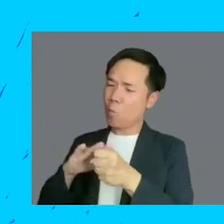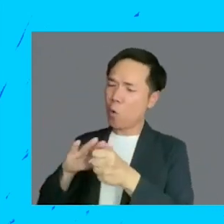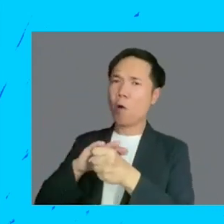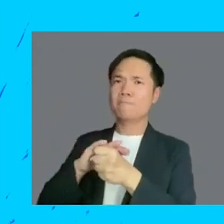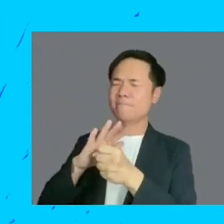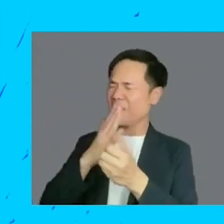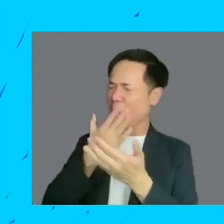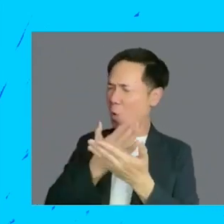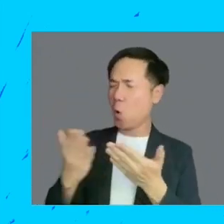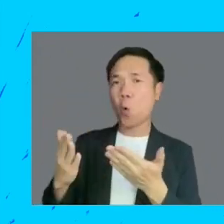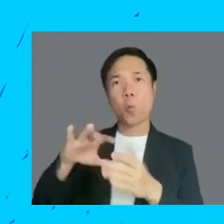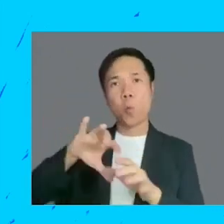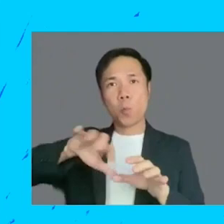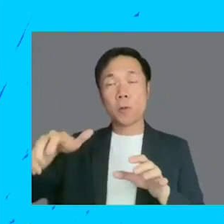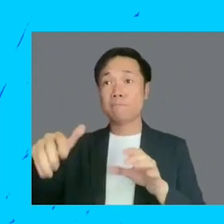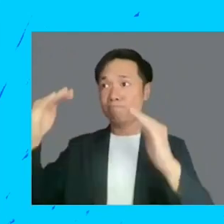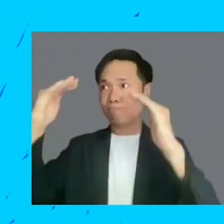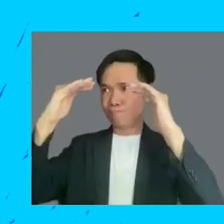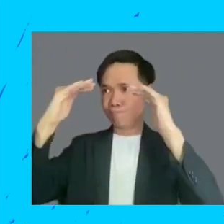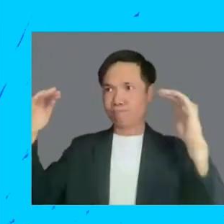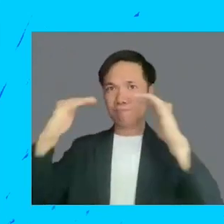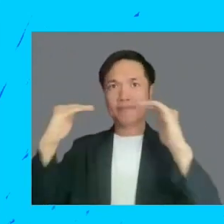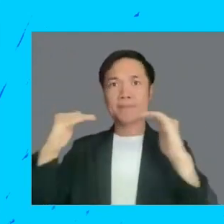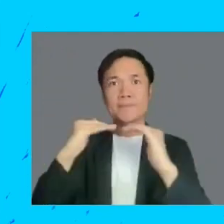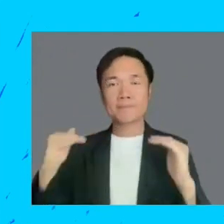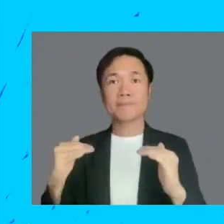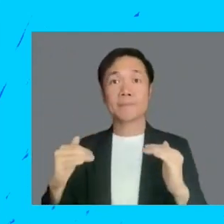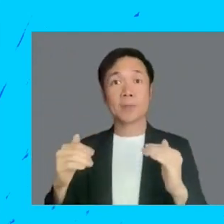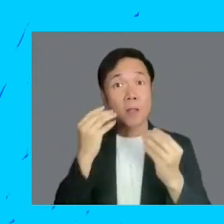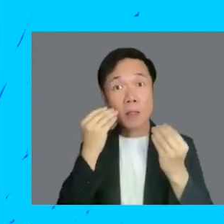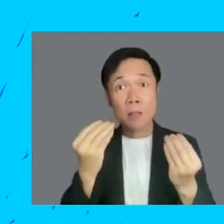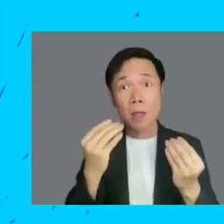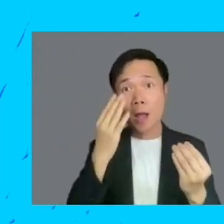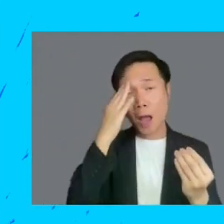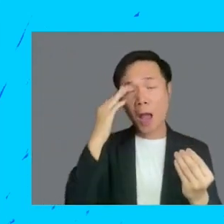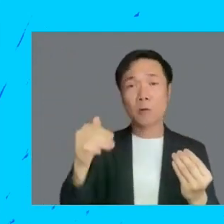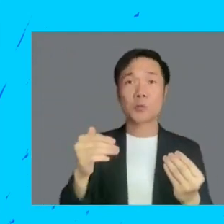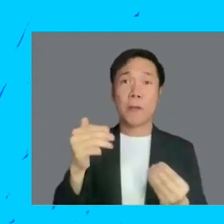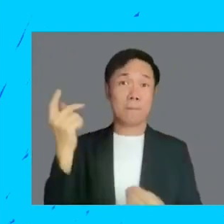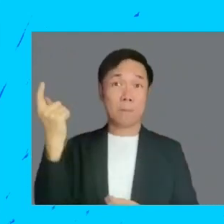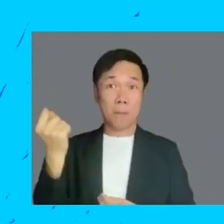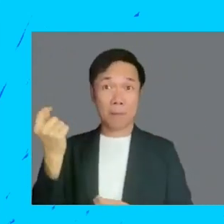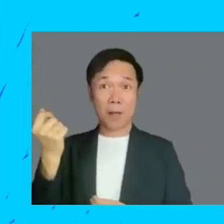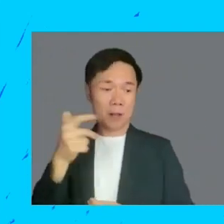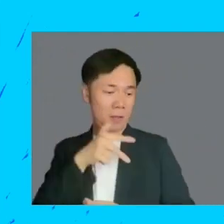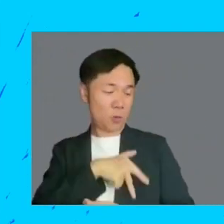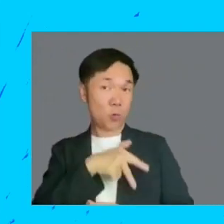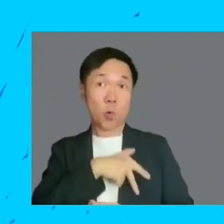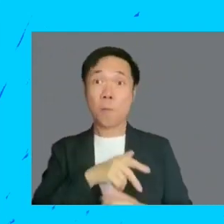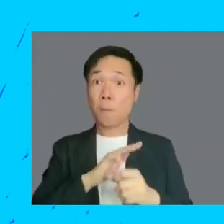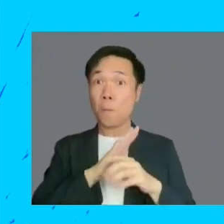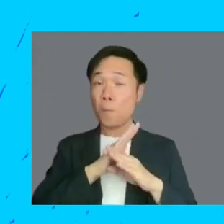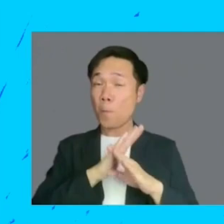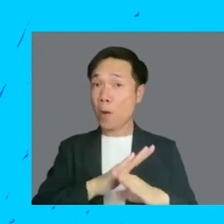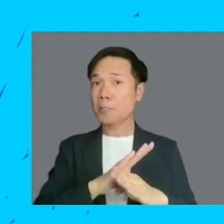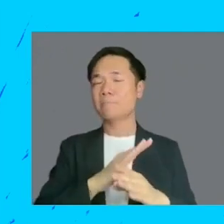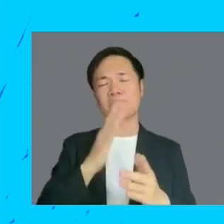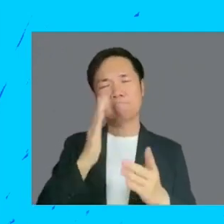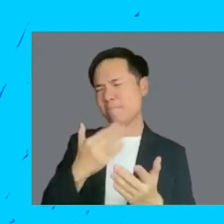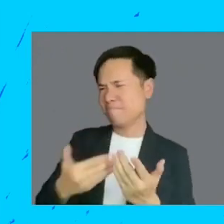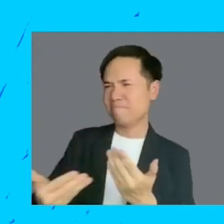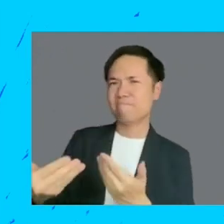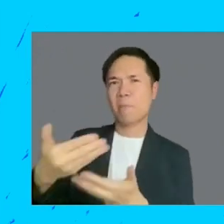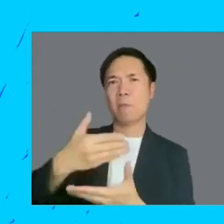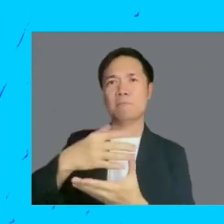in adolescents, including through initiatives to link social protection programming with the health sector. Zambia has